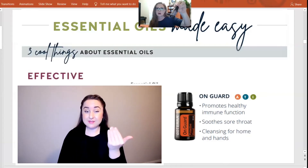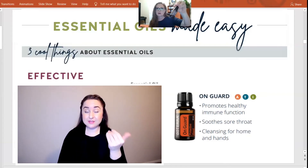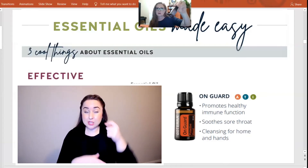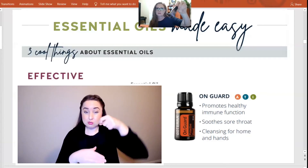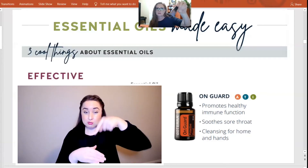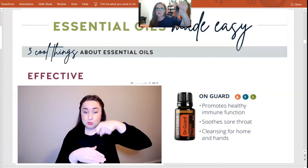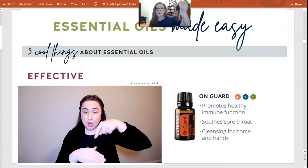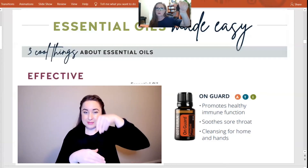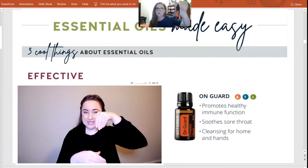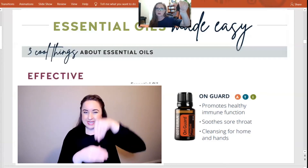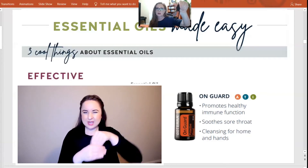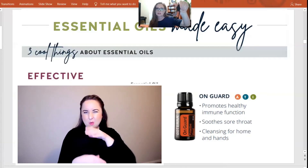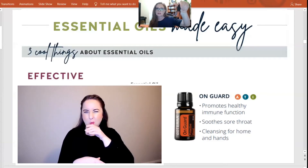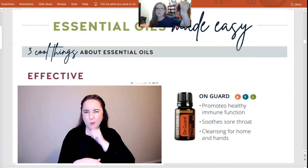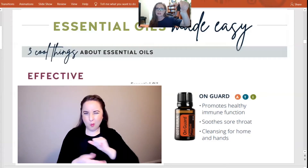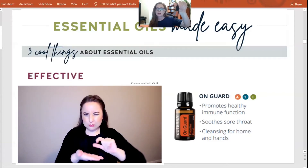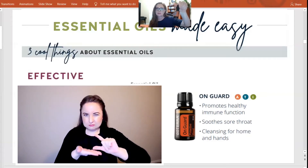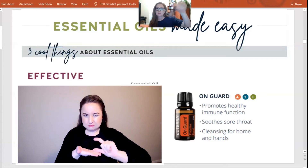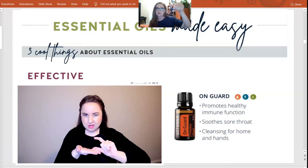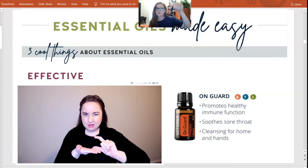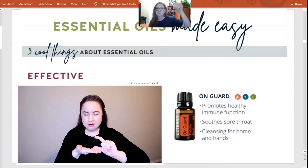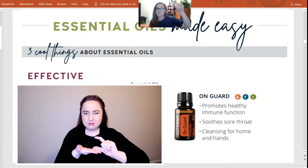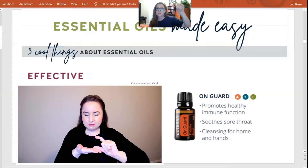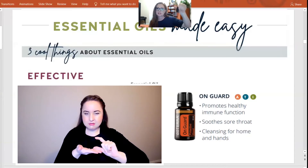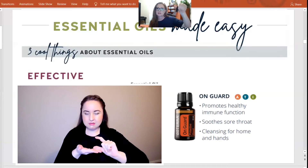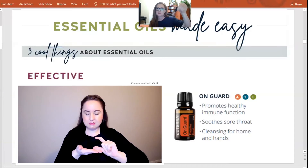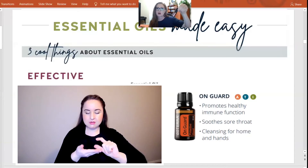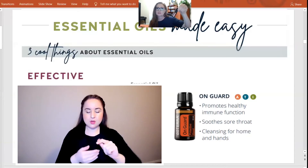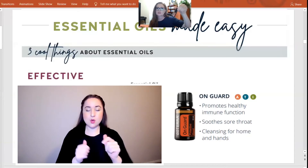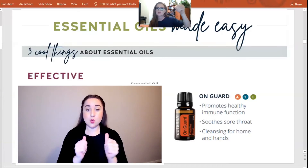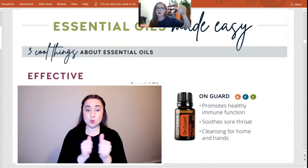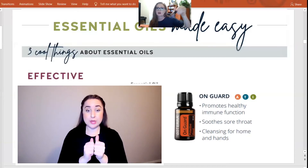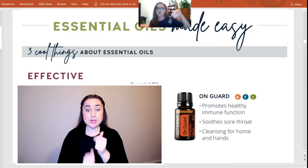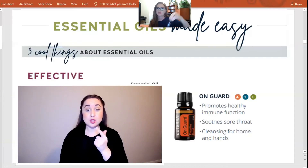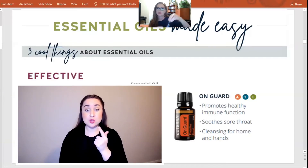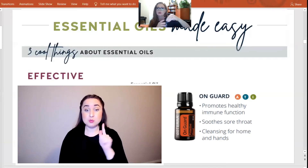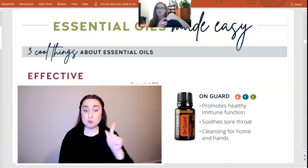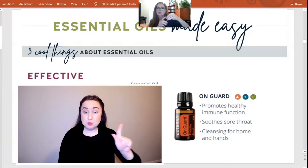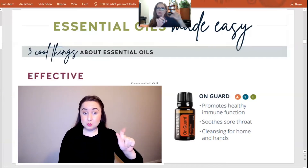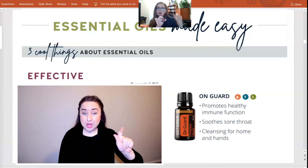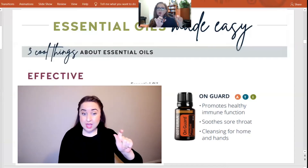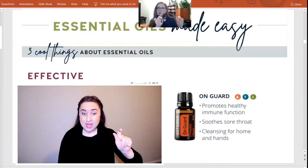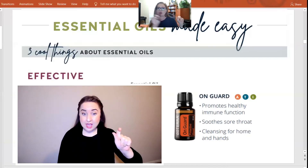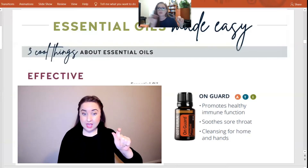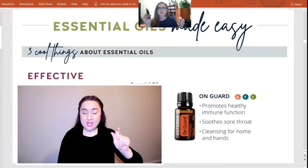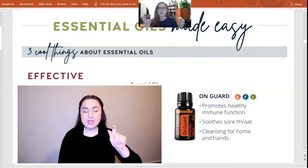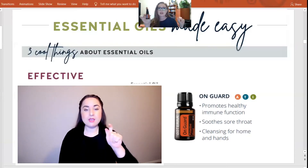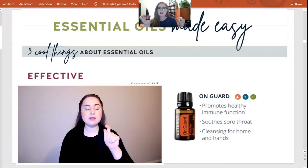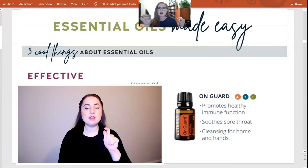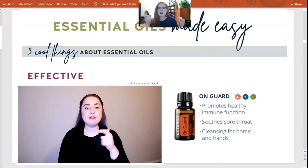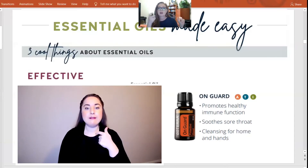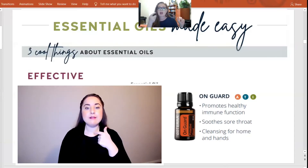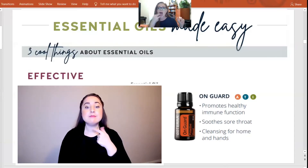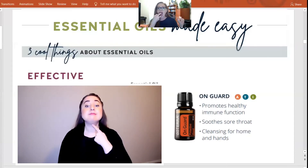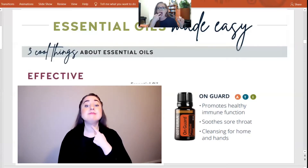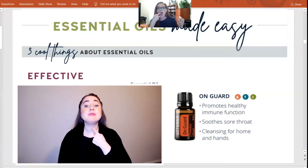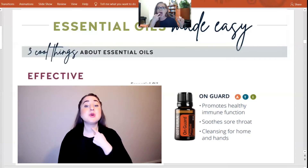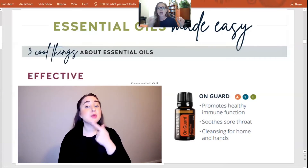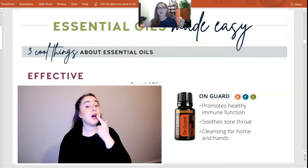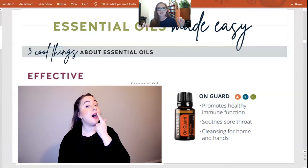bottle, an old one, and put 15 drops of OnGuard oil with a spray top